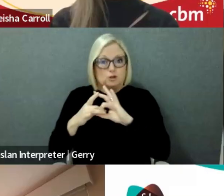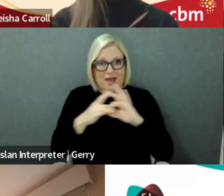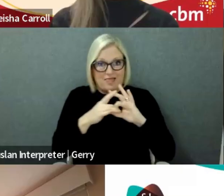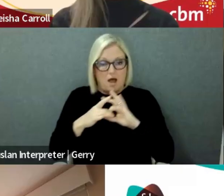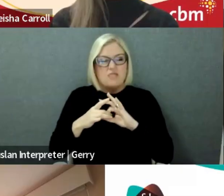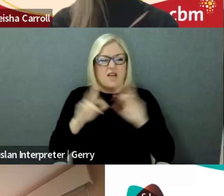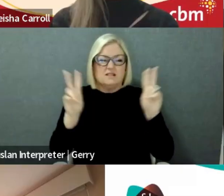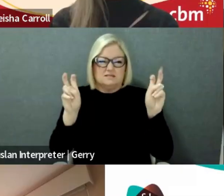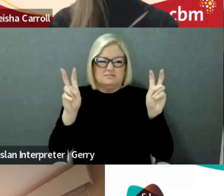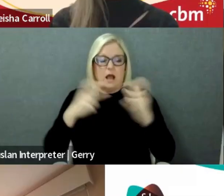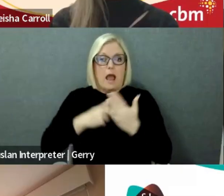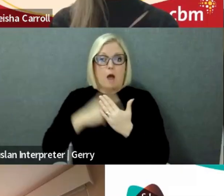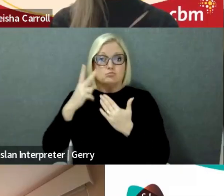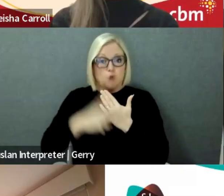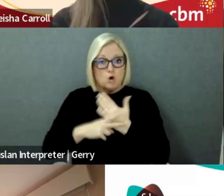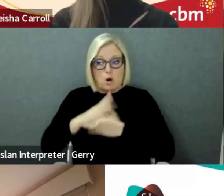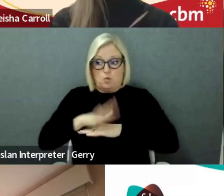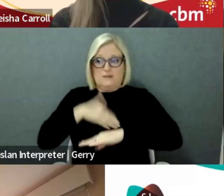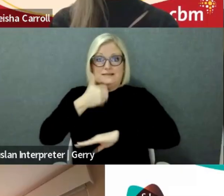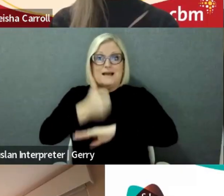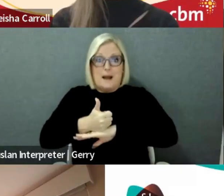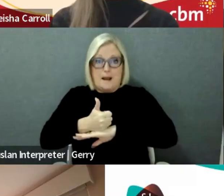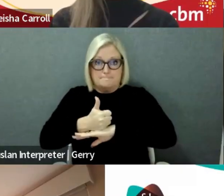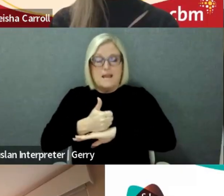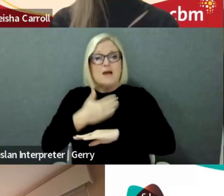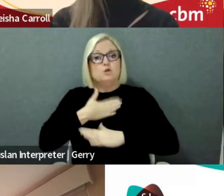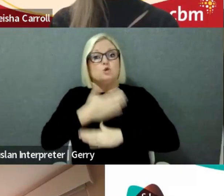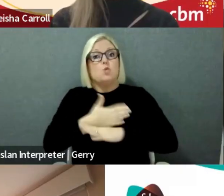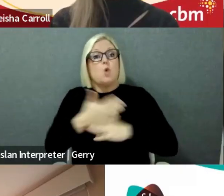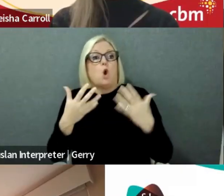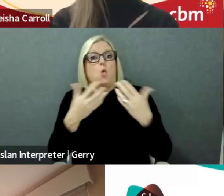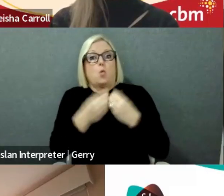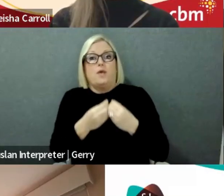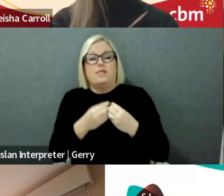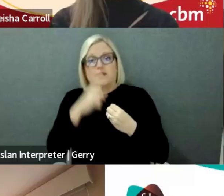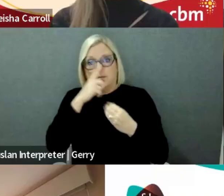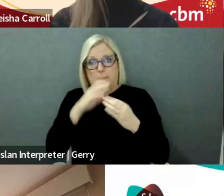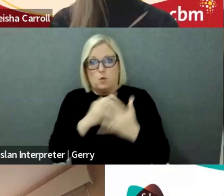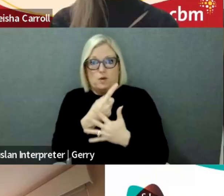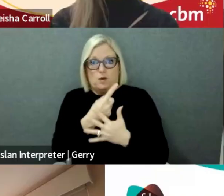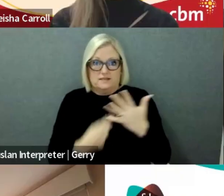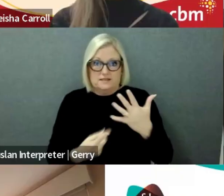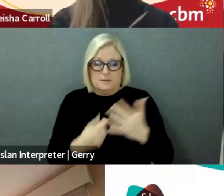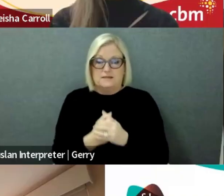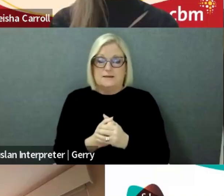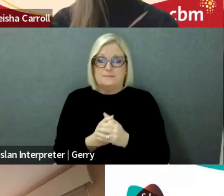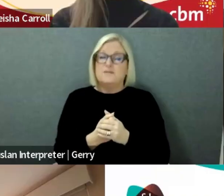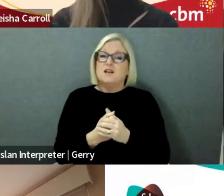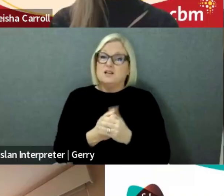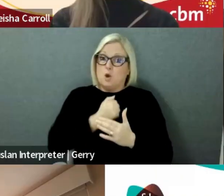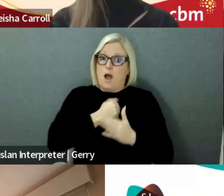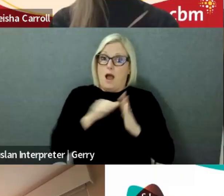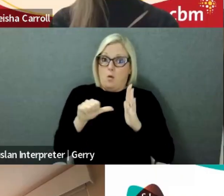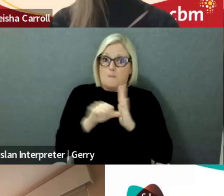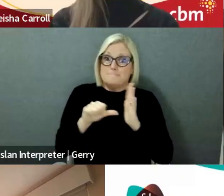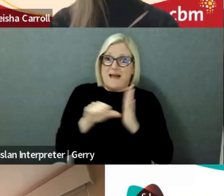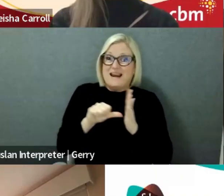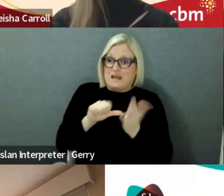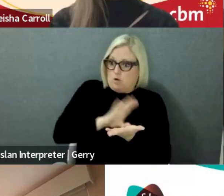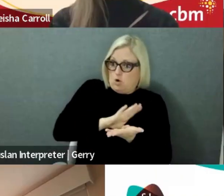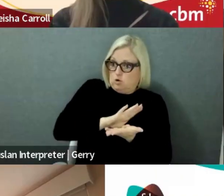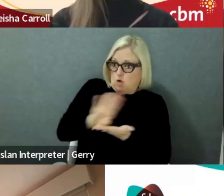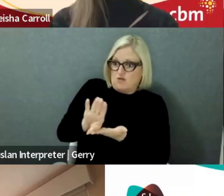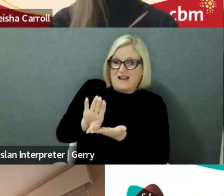and advocacy within the disability rights movement. A significant portion of our funding is going direct to OPDs as